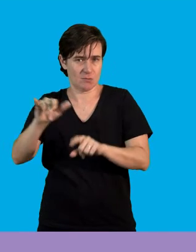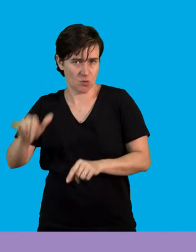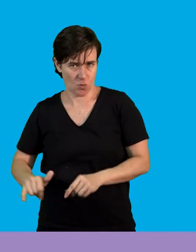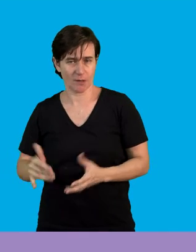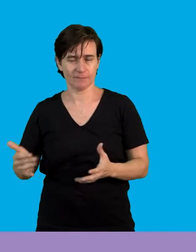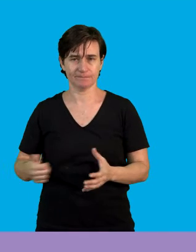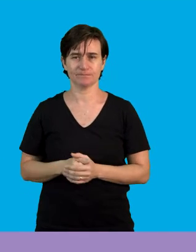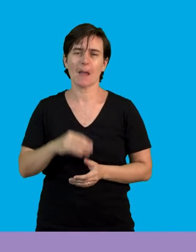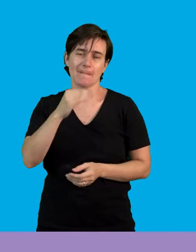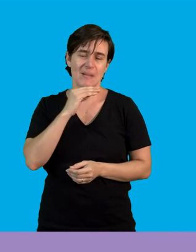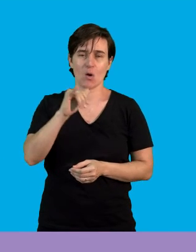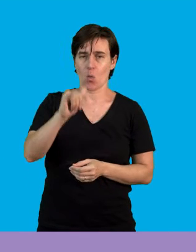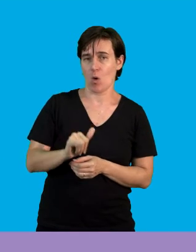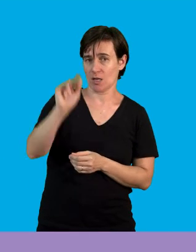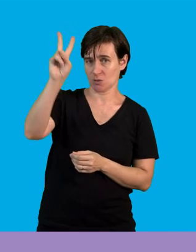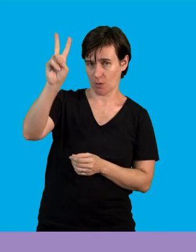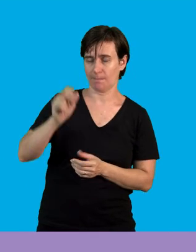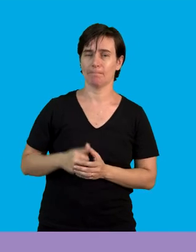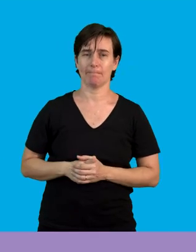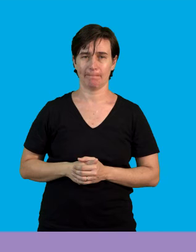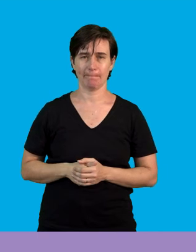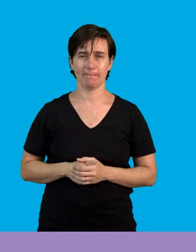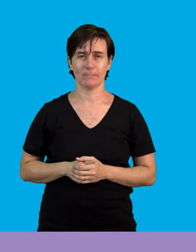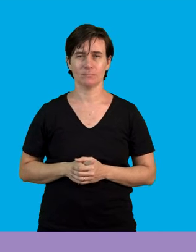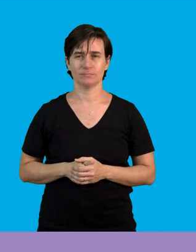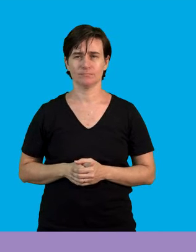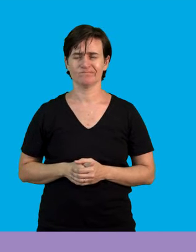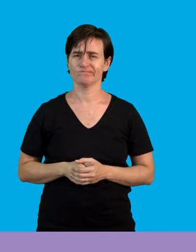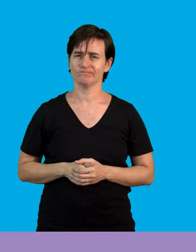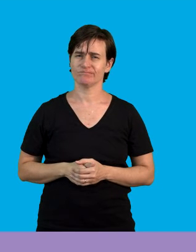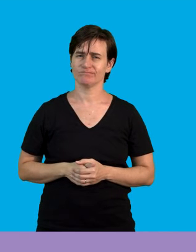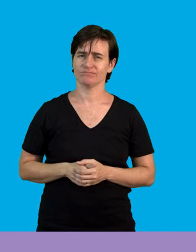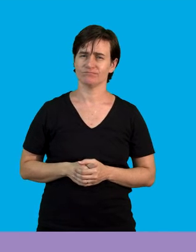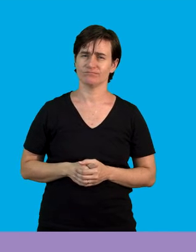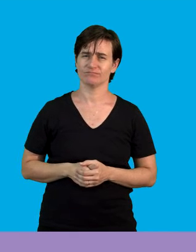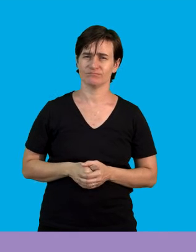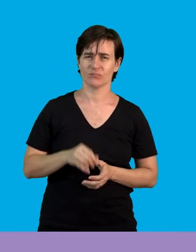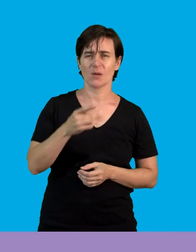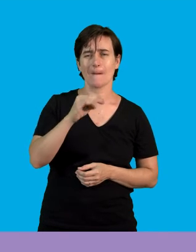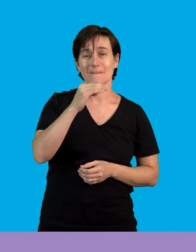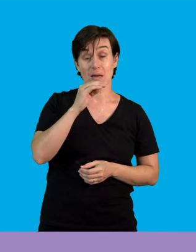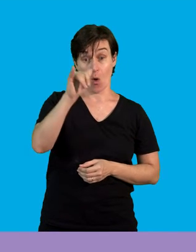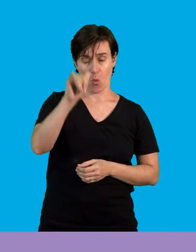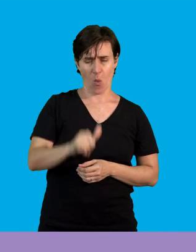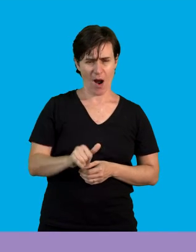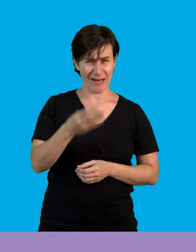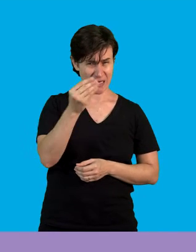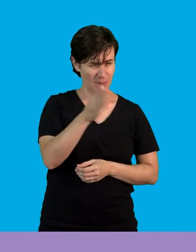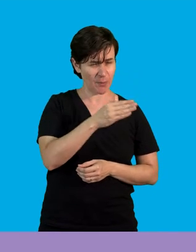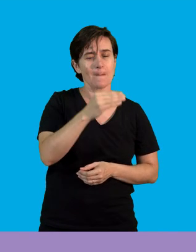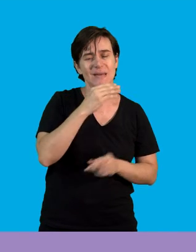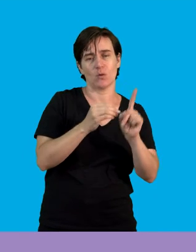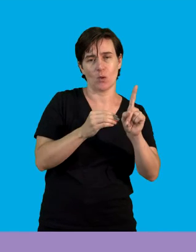y, and that would then give us y squared. Again, y to the exponent 1 and y to the exponent